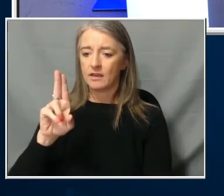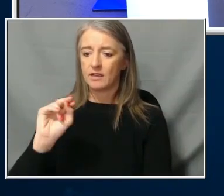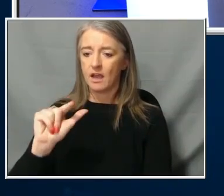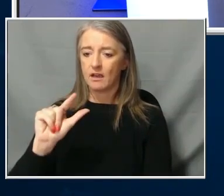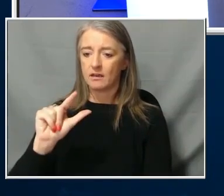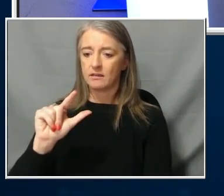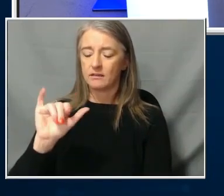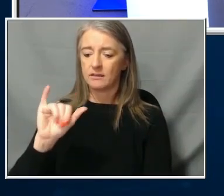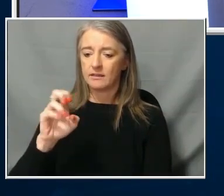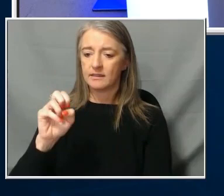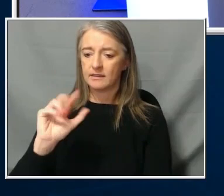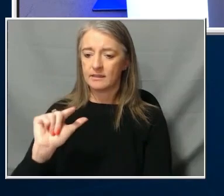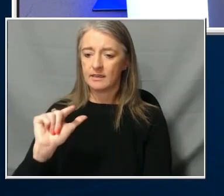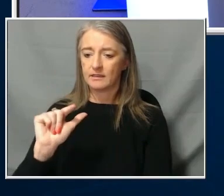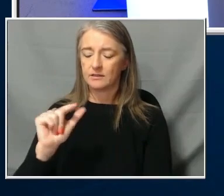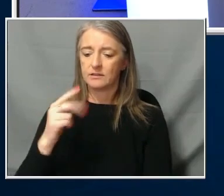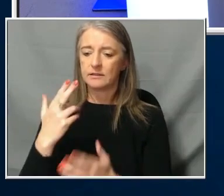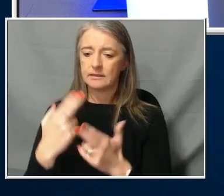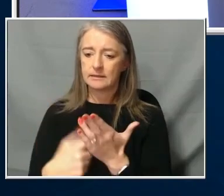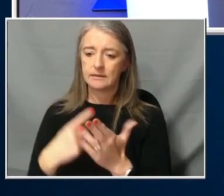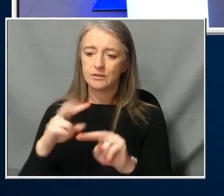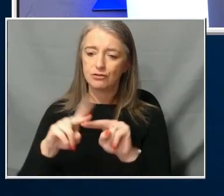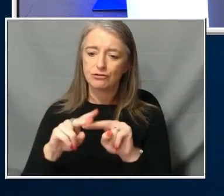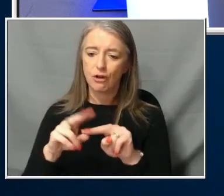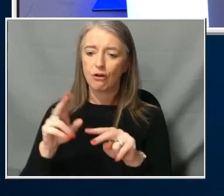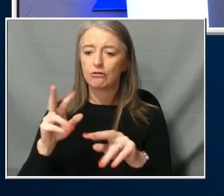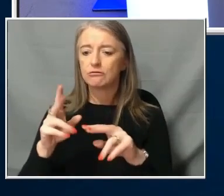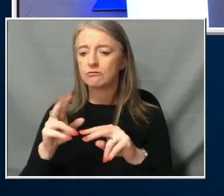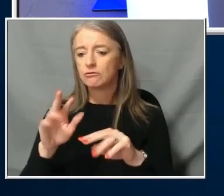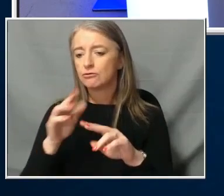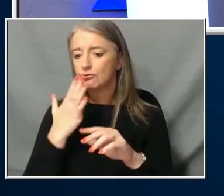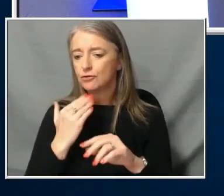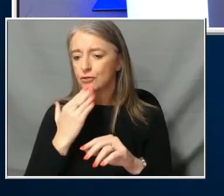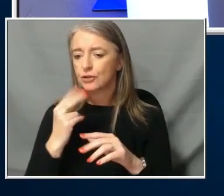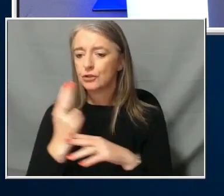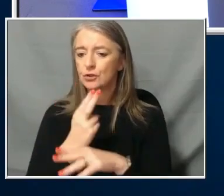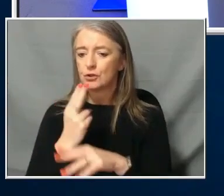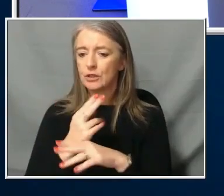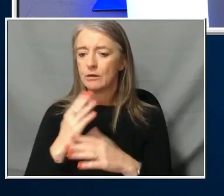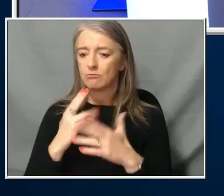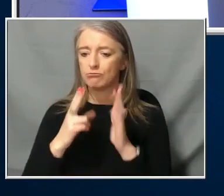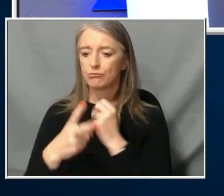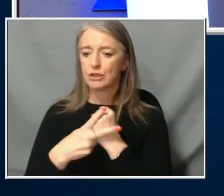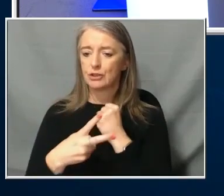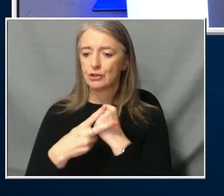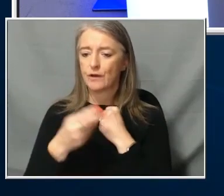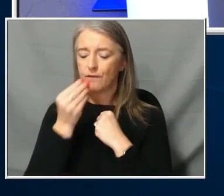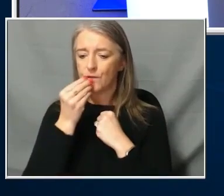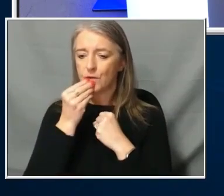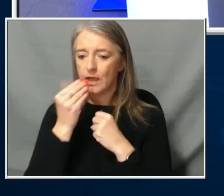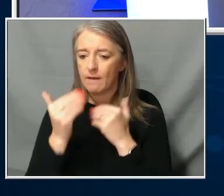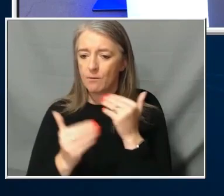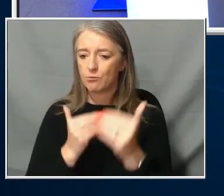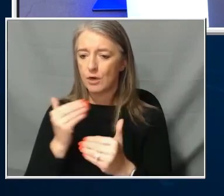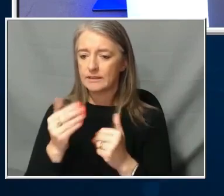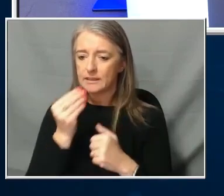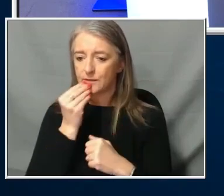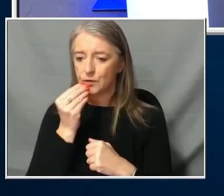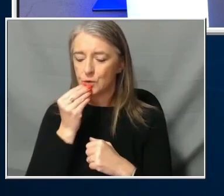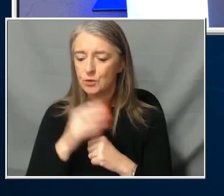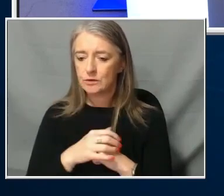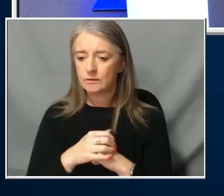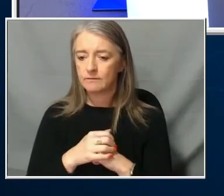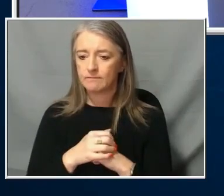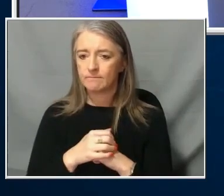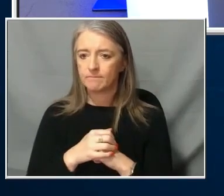use salt or sugar to prevent food from spoiling. Can that preserved food be considered as processed food?